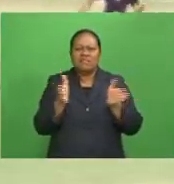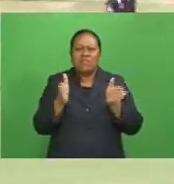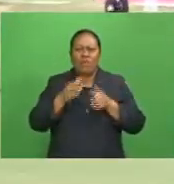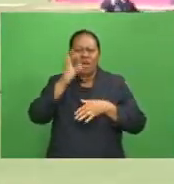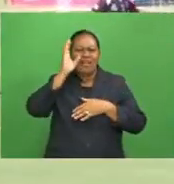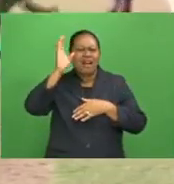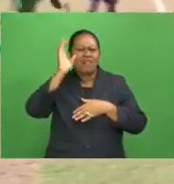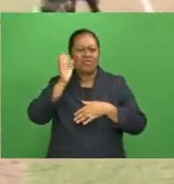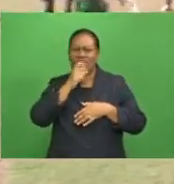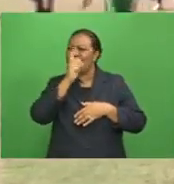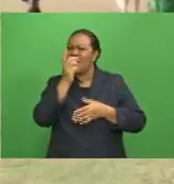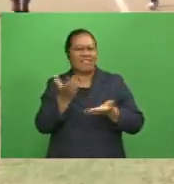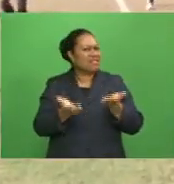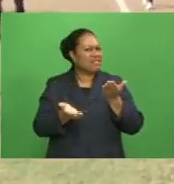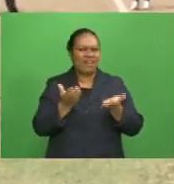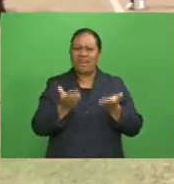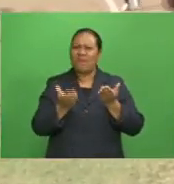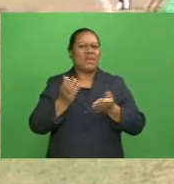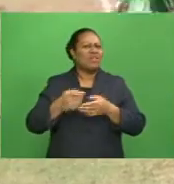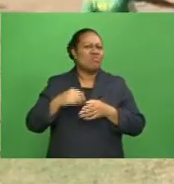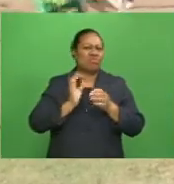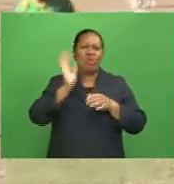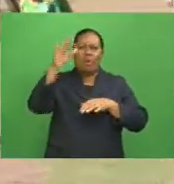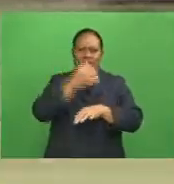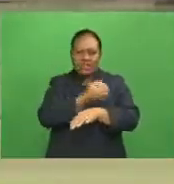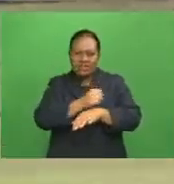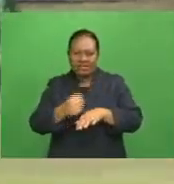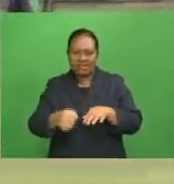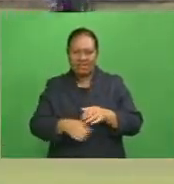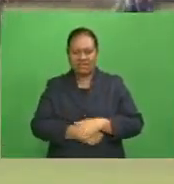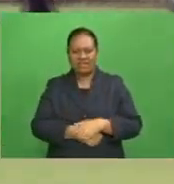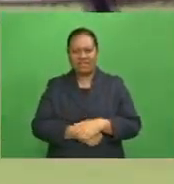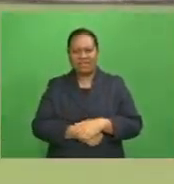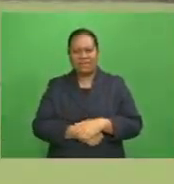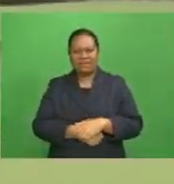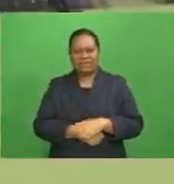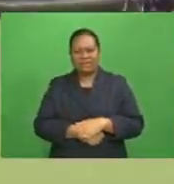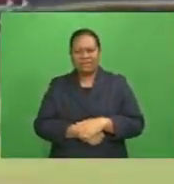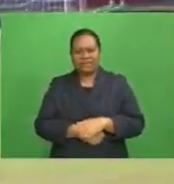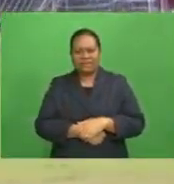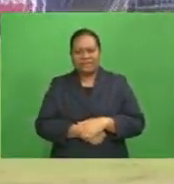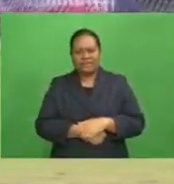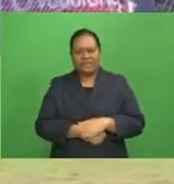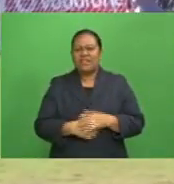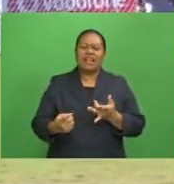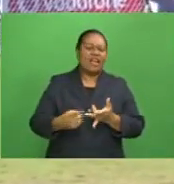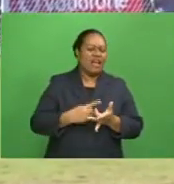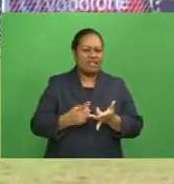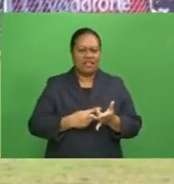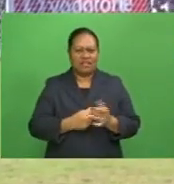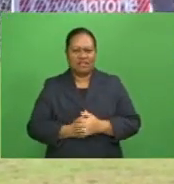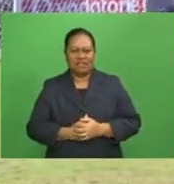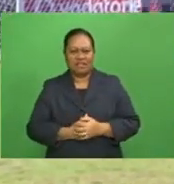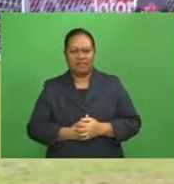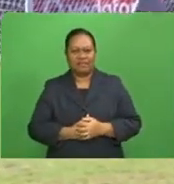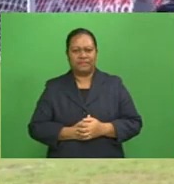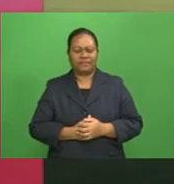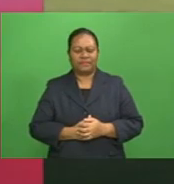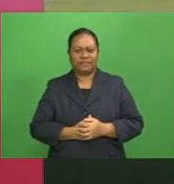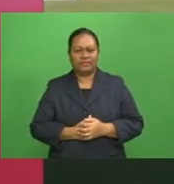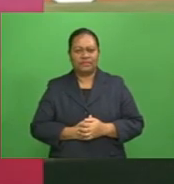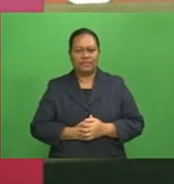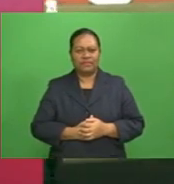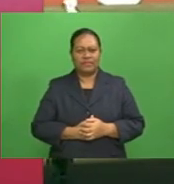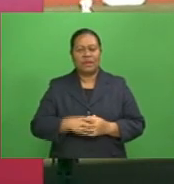country. We cannot compare to English Premier League or any other. So whatever Fiji FA